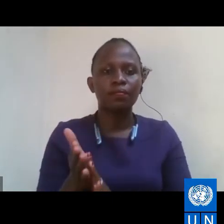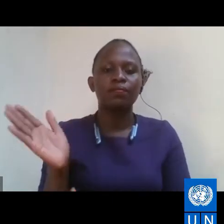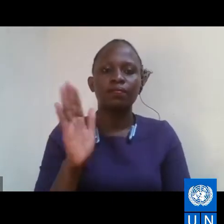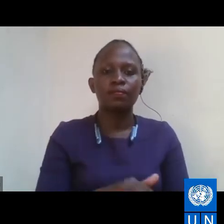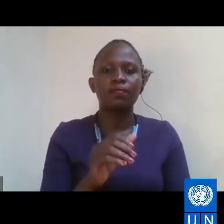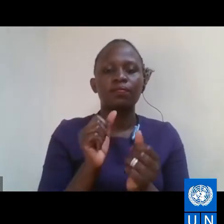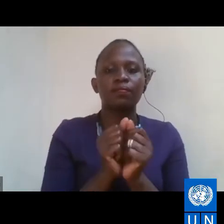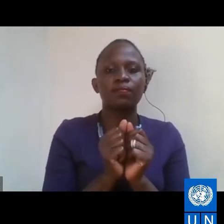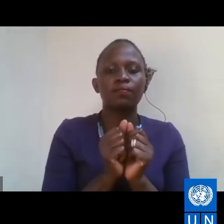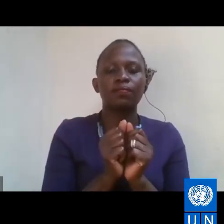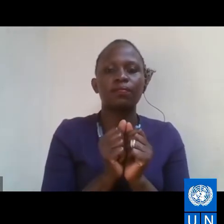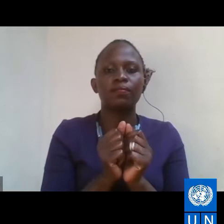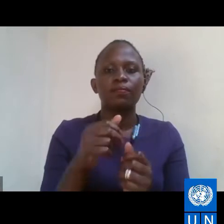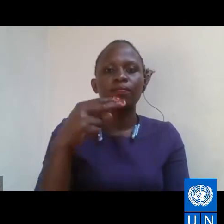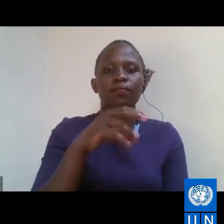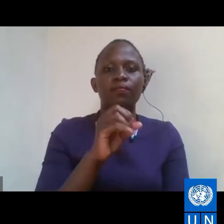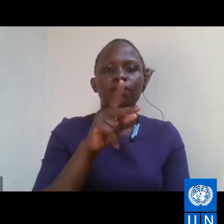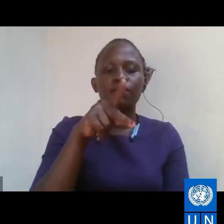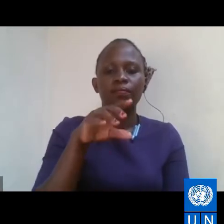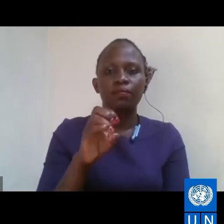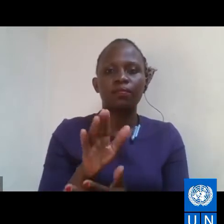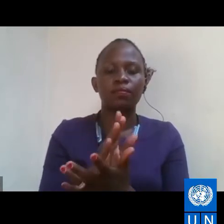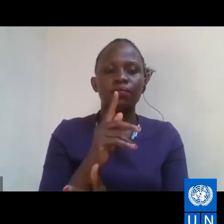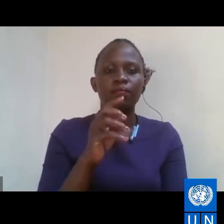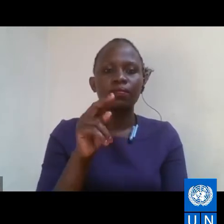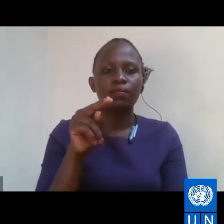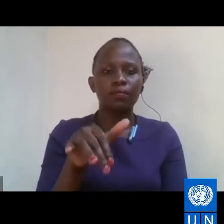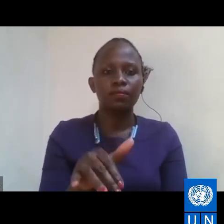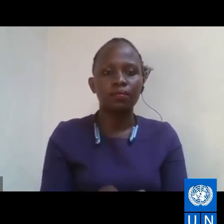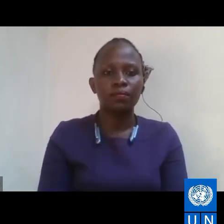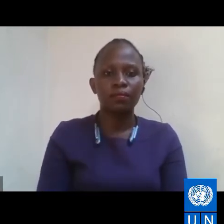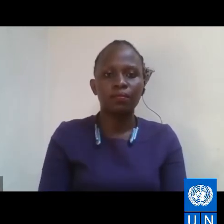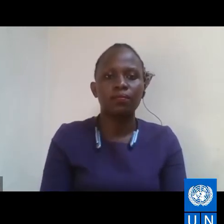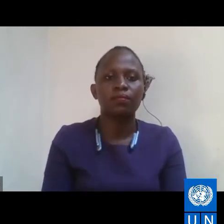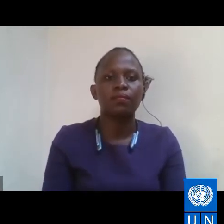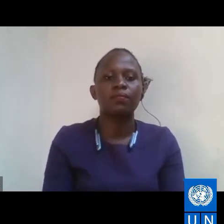to Hope and Tony. This is Josiah